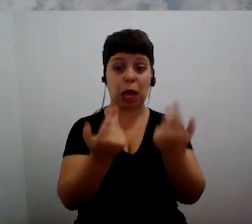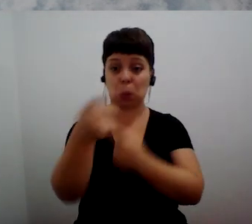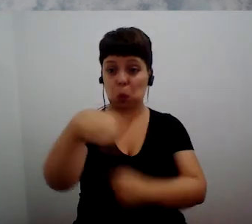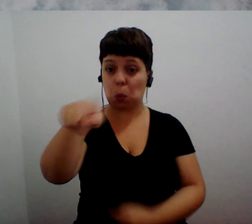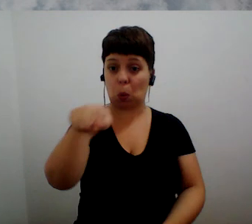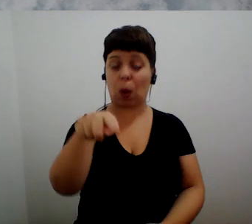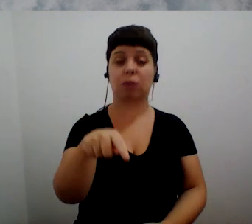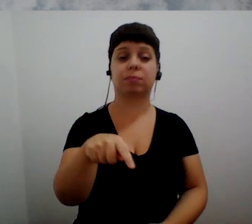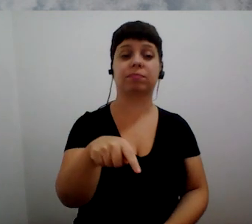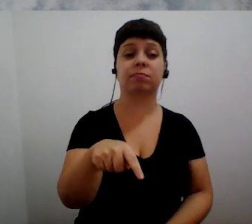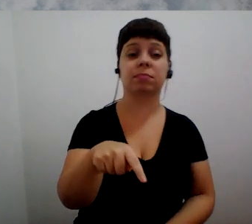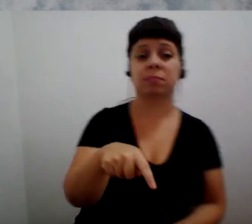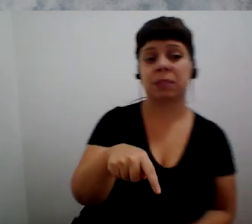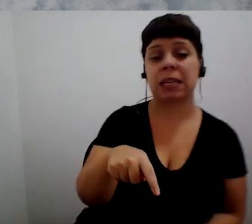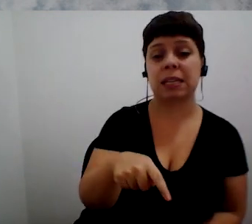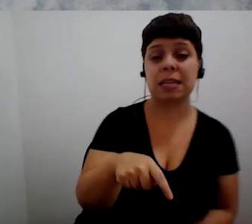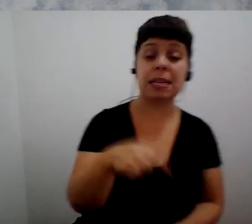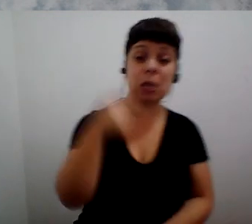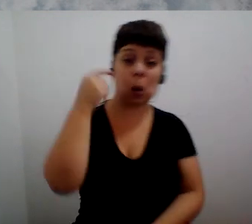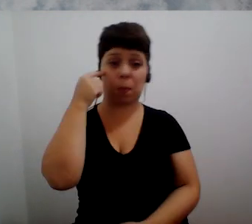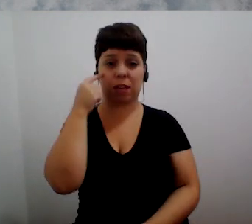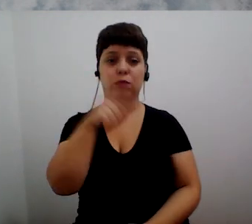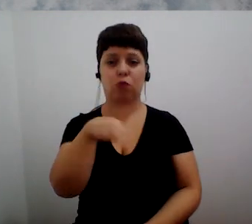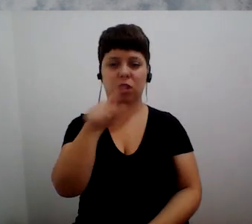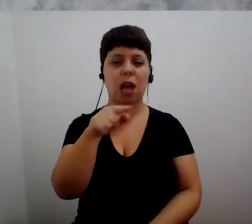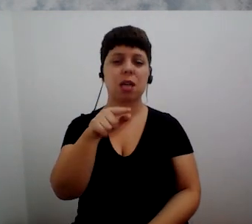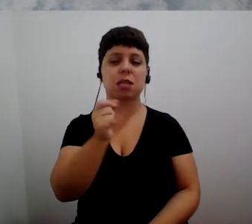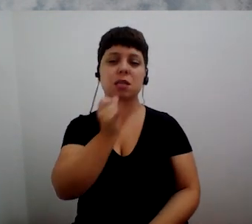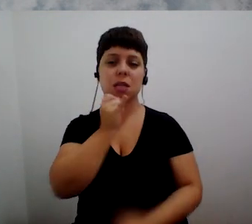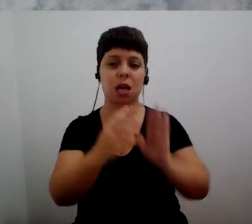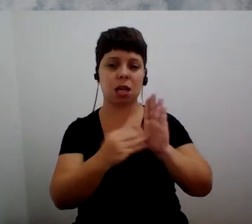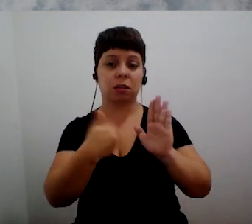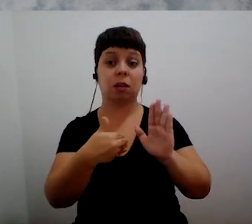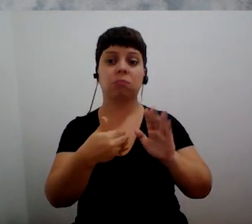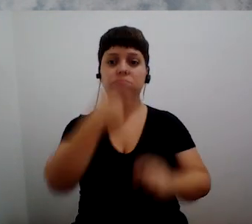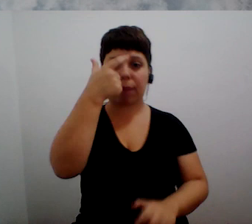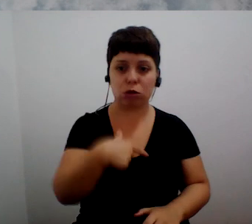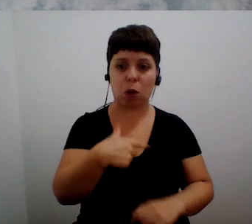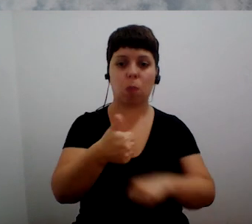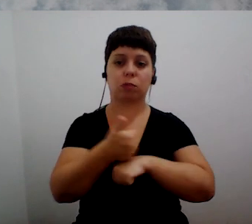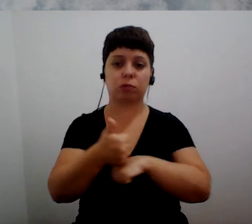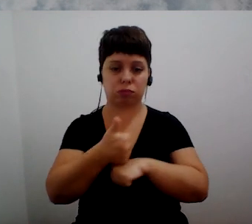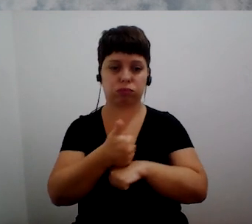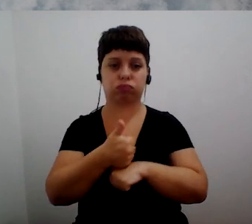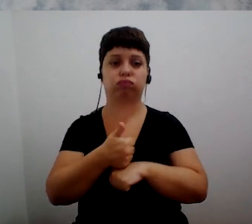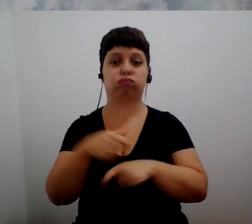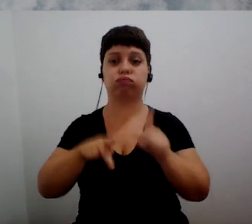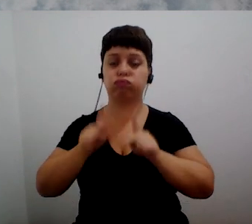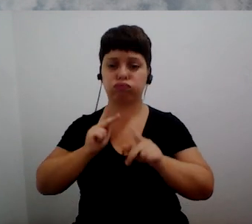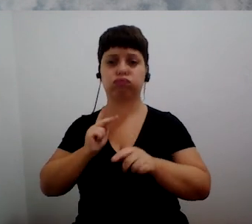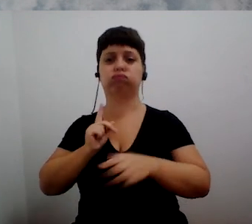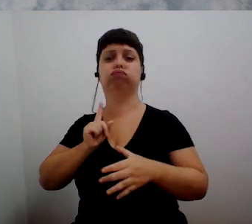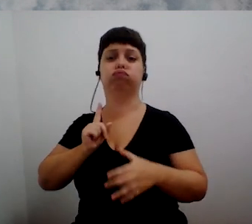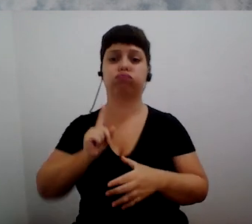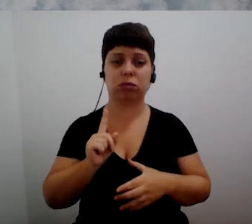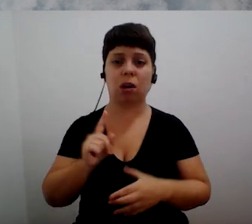are. And I think your example as persons, as professionals, as people engaged